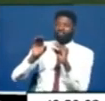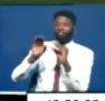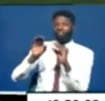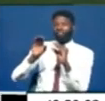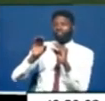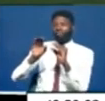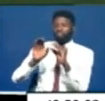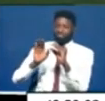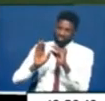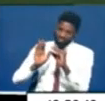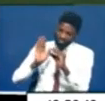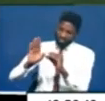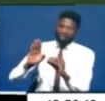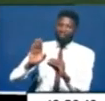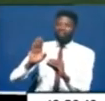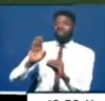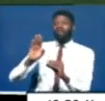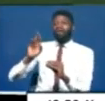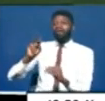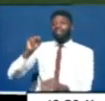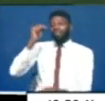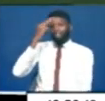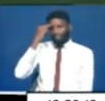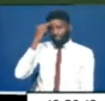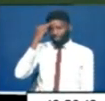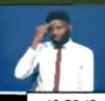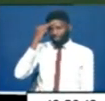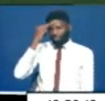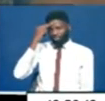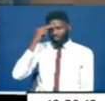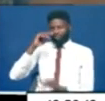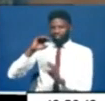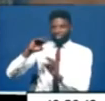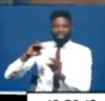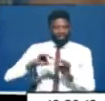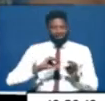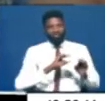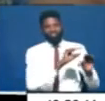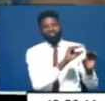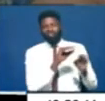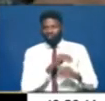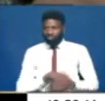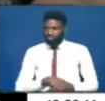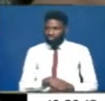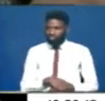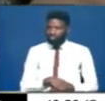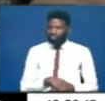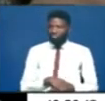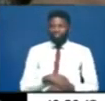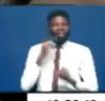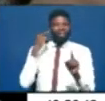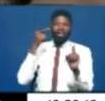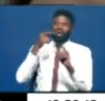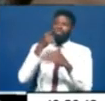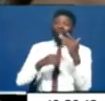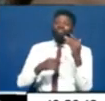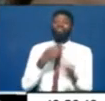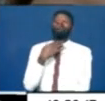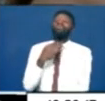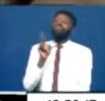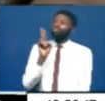was actually diverted. But we managed. It was like trying to use the lack